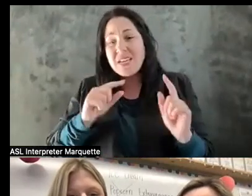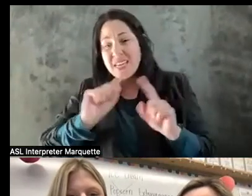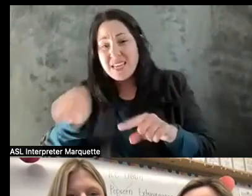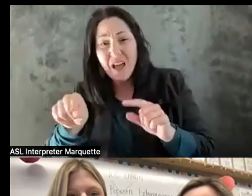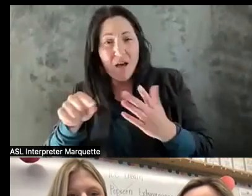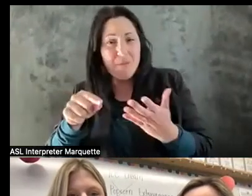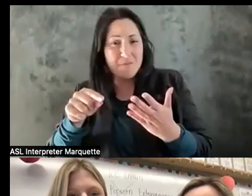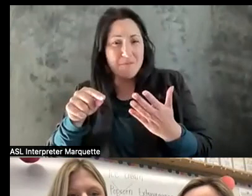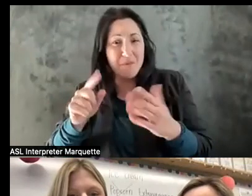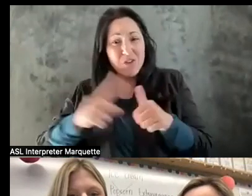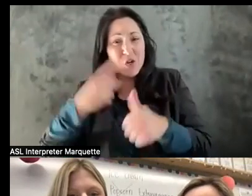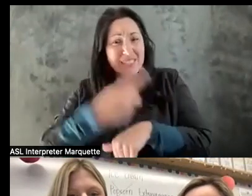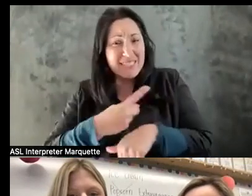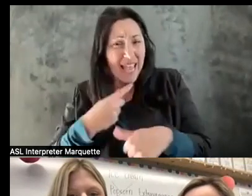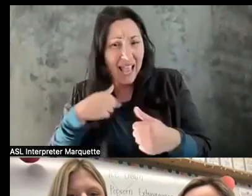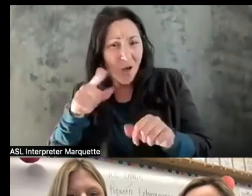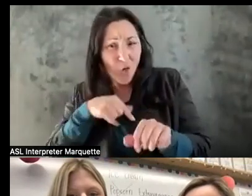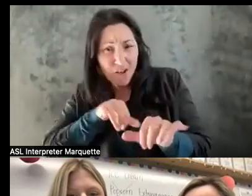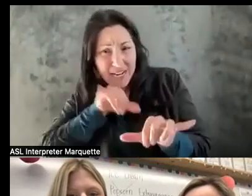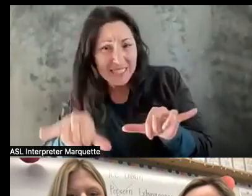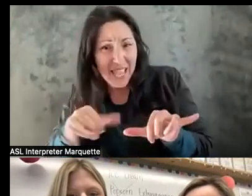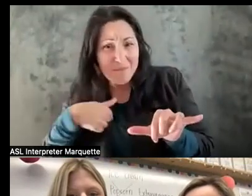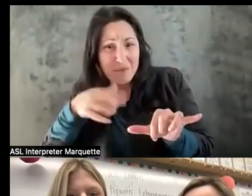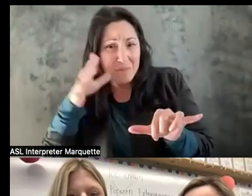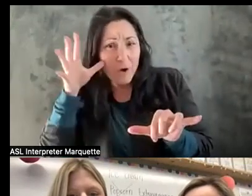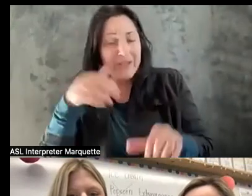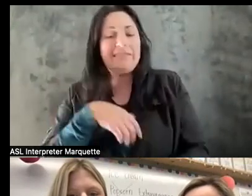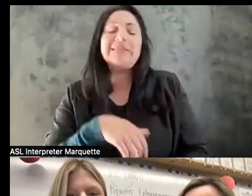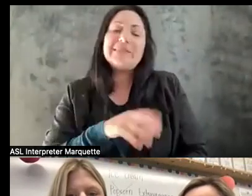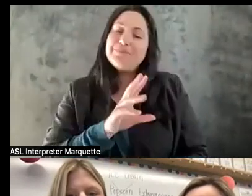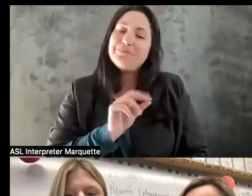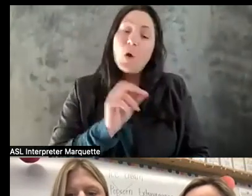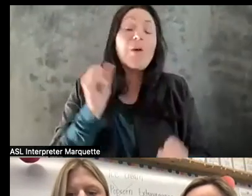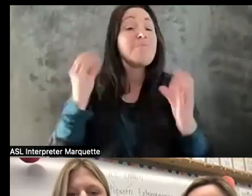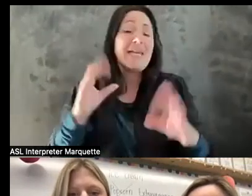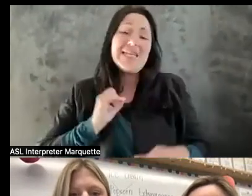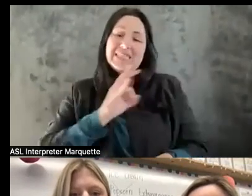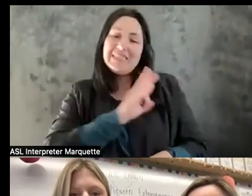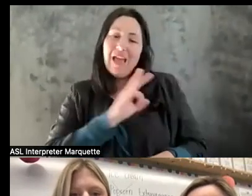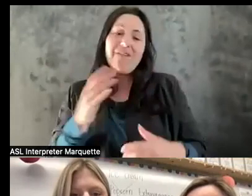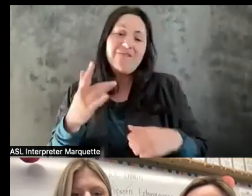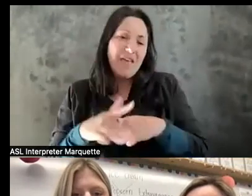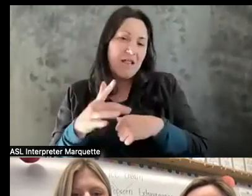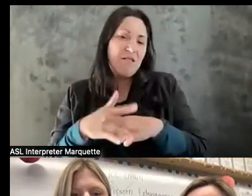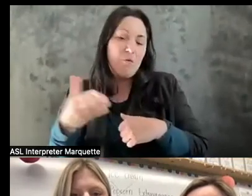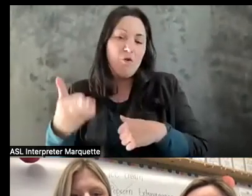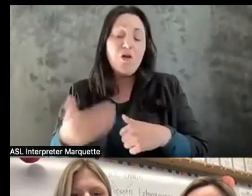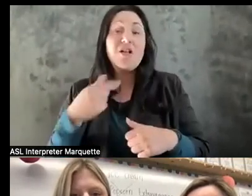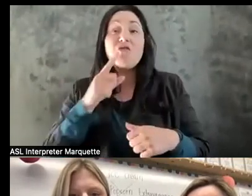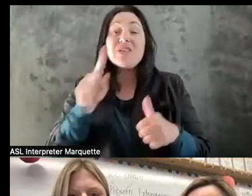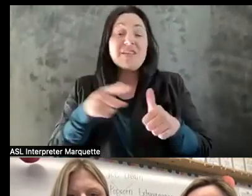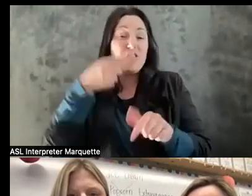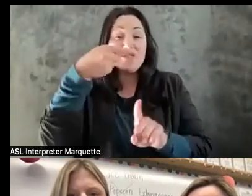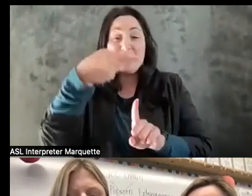day? Unfortunately, no. We do have a lot of staff members available. Pretty much the first month